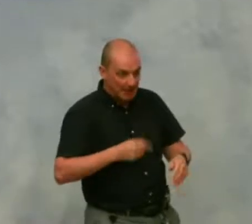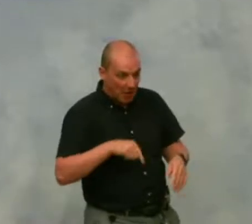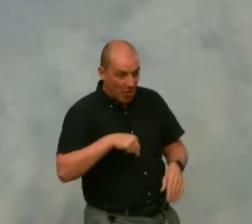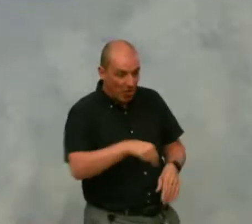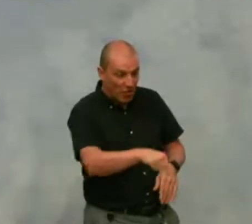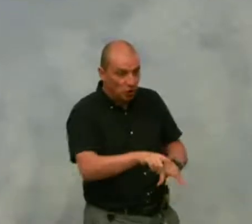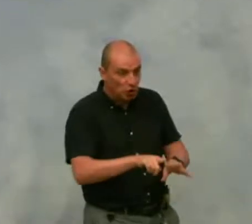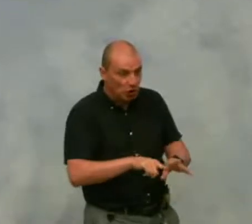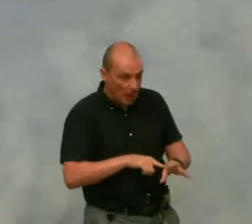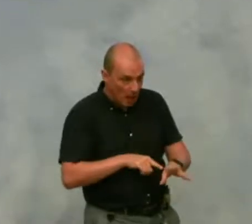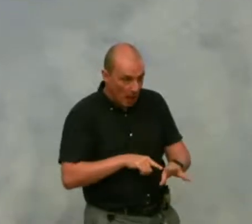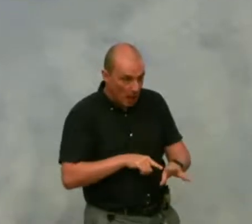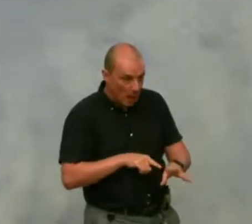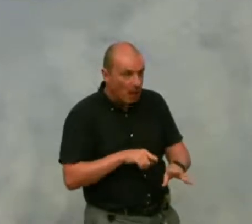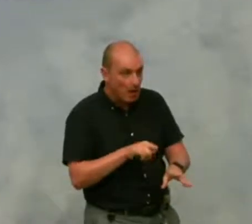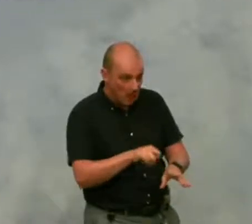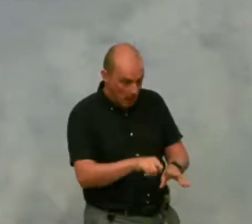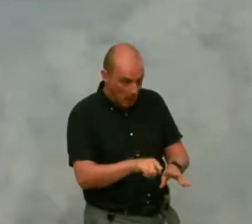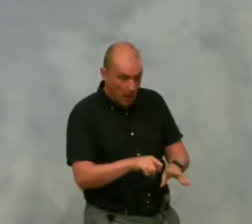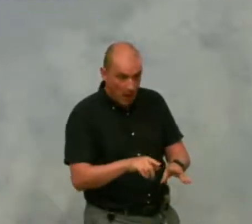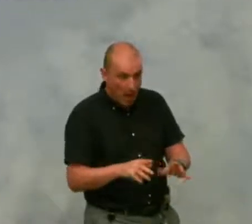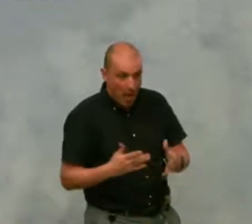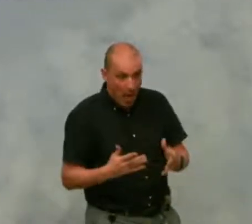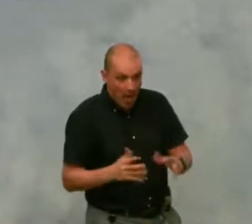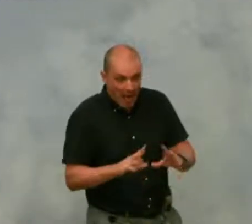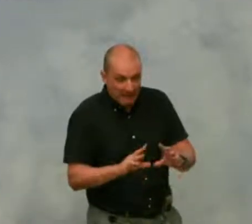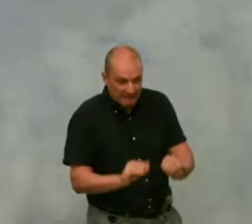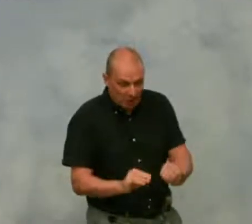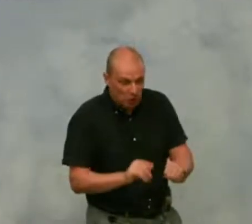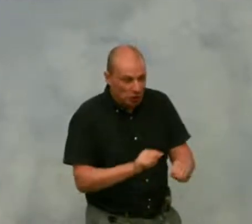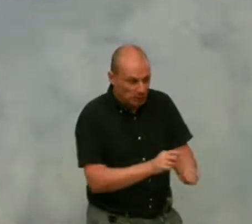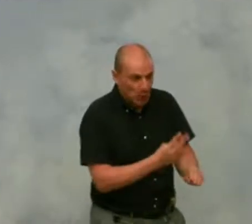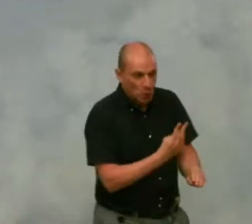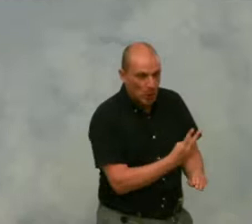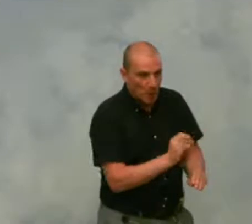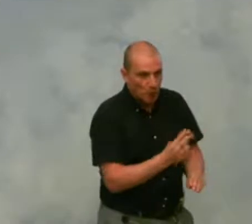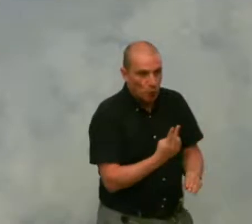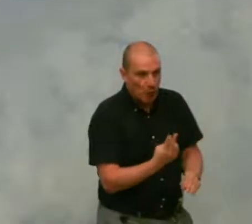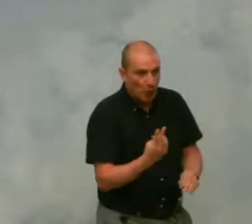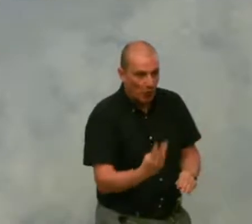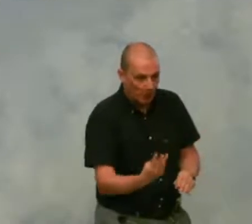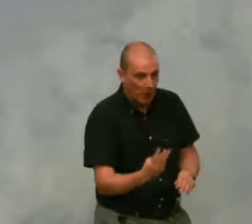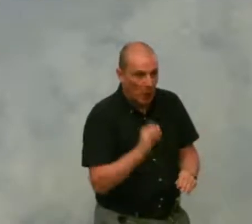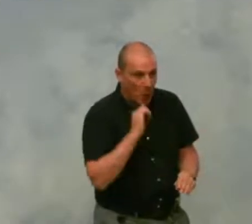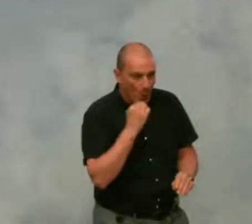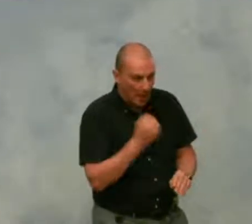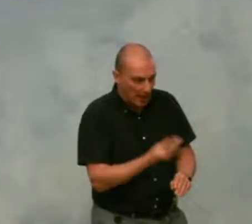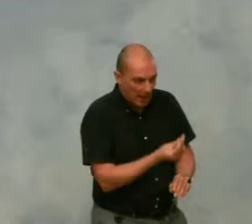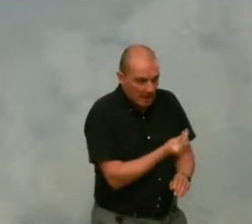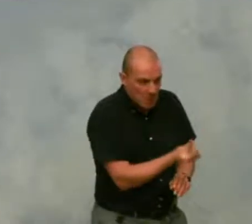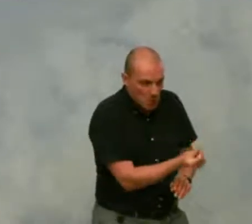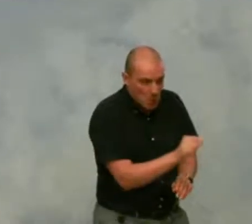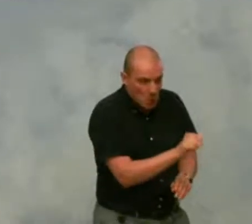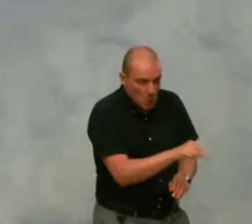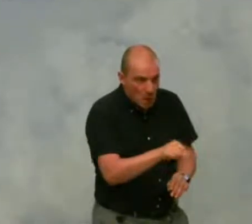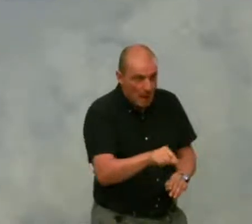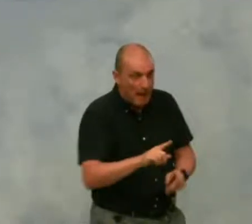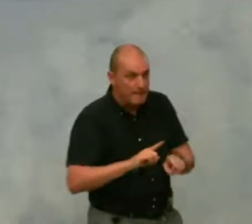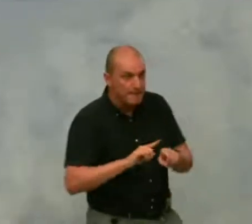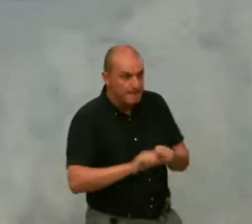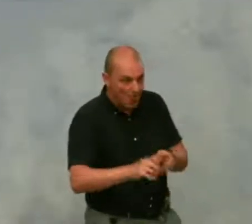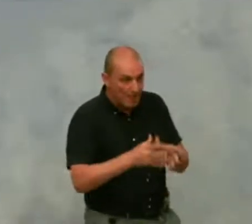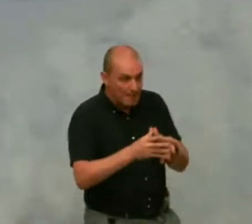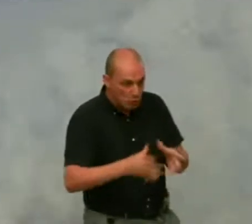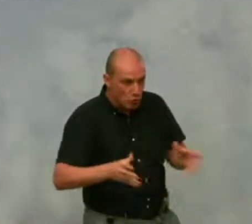completed with a small number of servers in 2023. The vast majority of those will be complete within this calendar year.